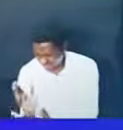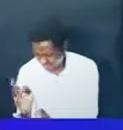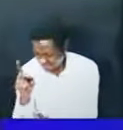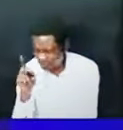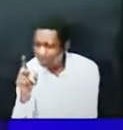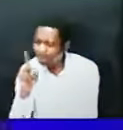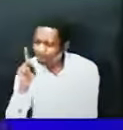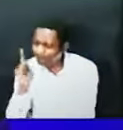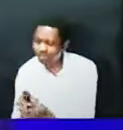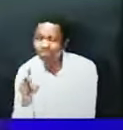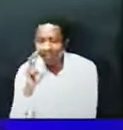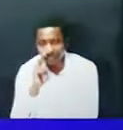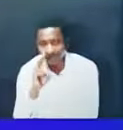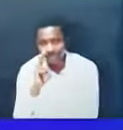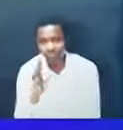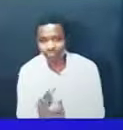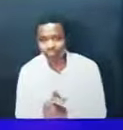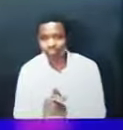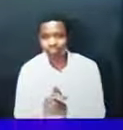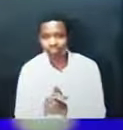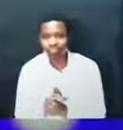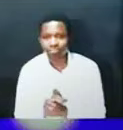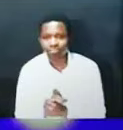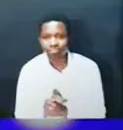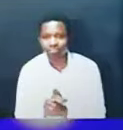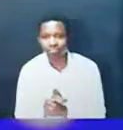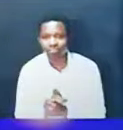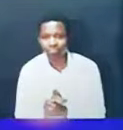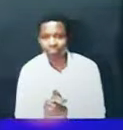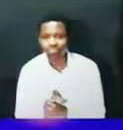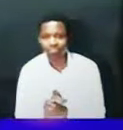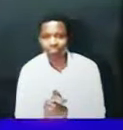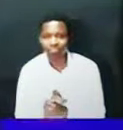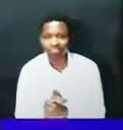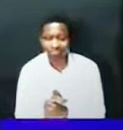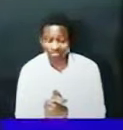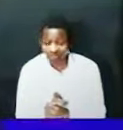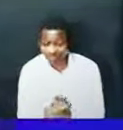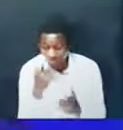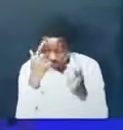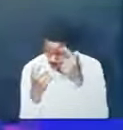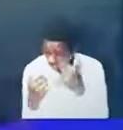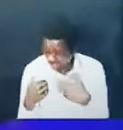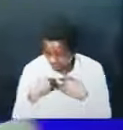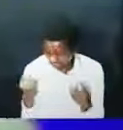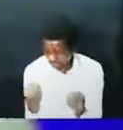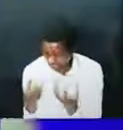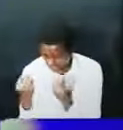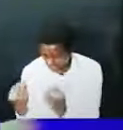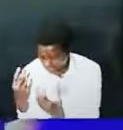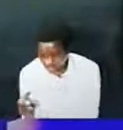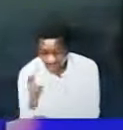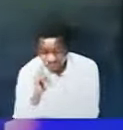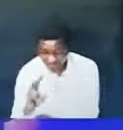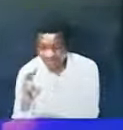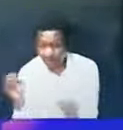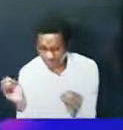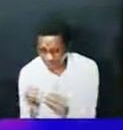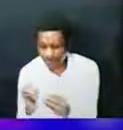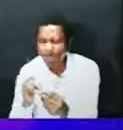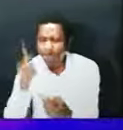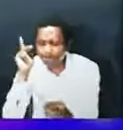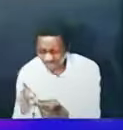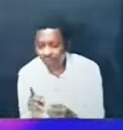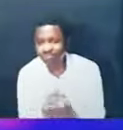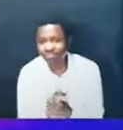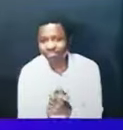virgin. Oba, because even today we have virgins, but looking for the right one. Oba unu